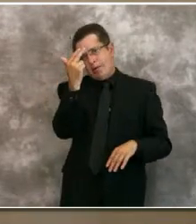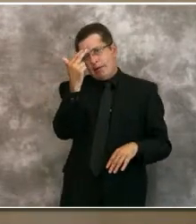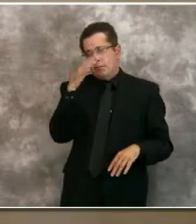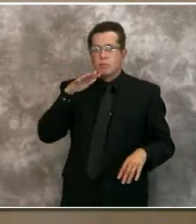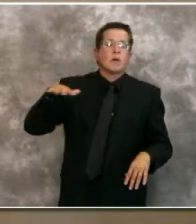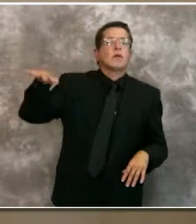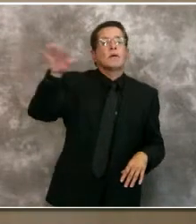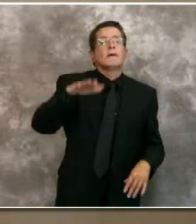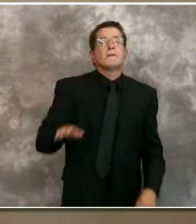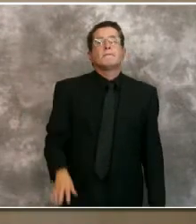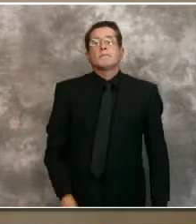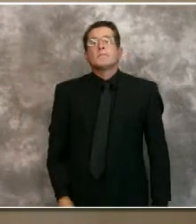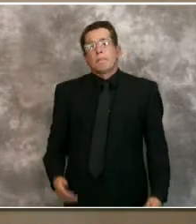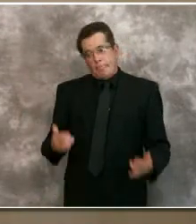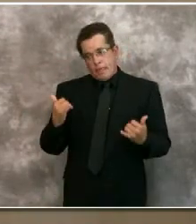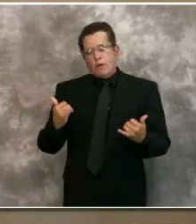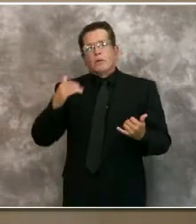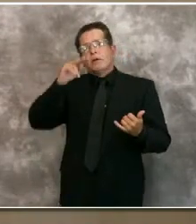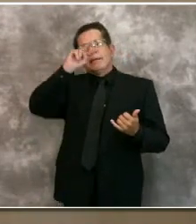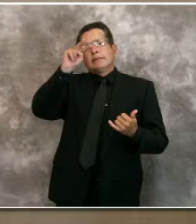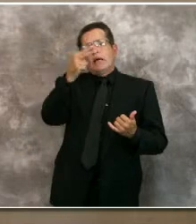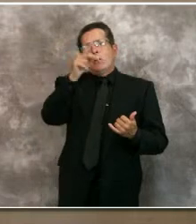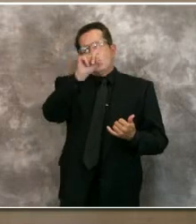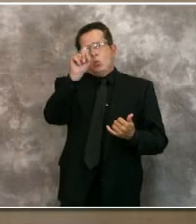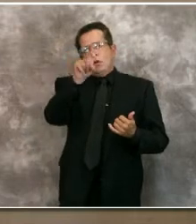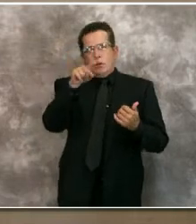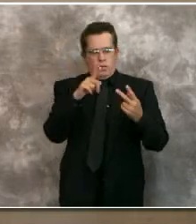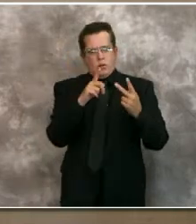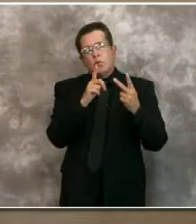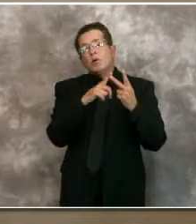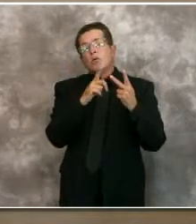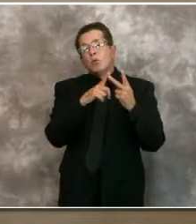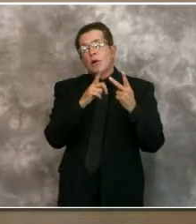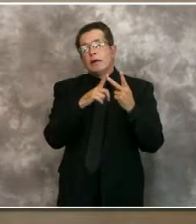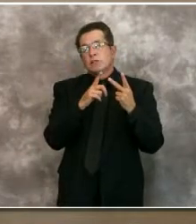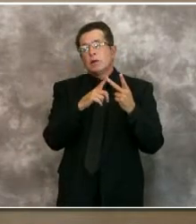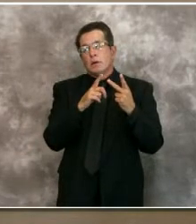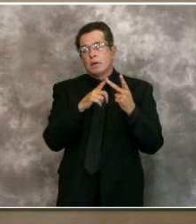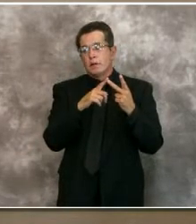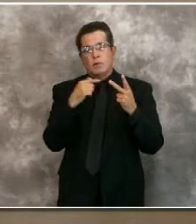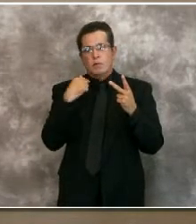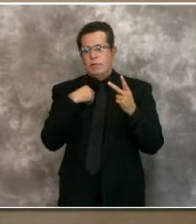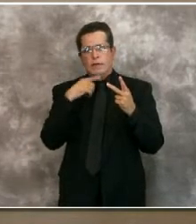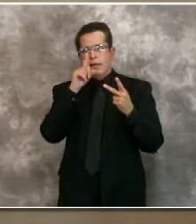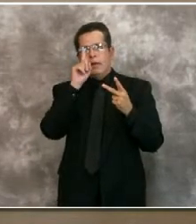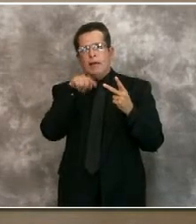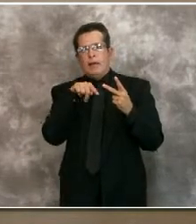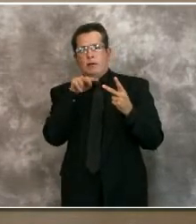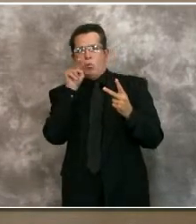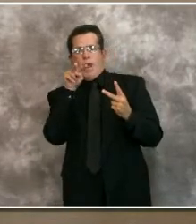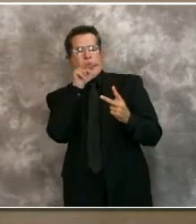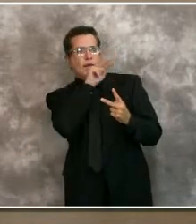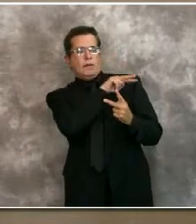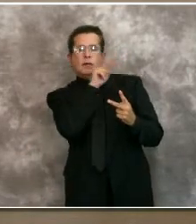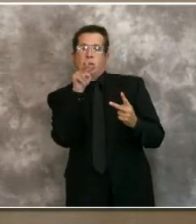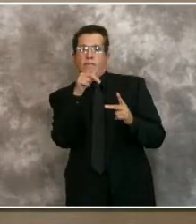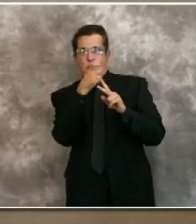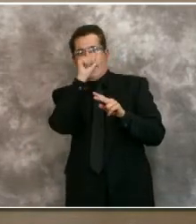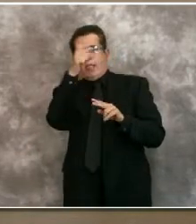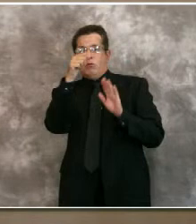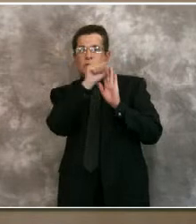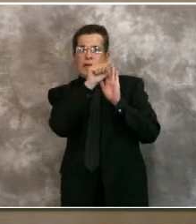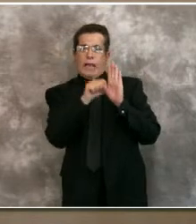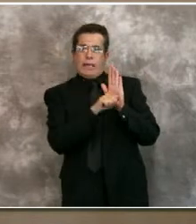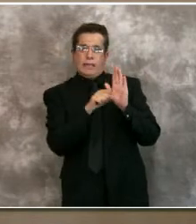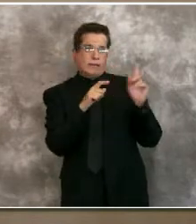locations. And then the second question, well, we certainly cannot track individuals that are coming from other states,